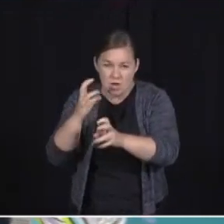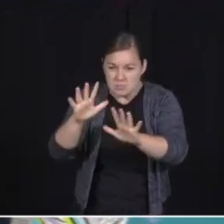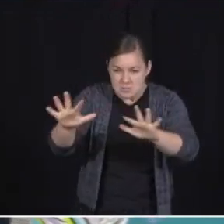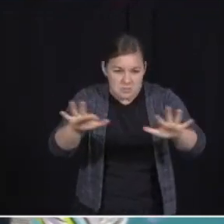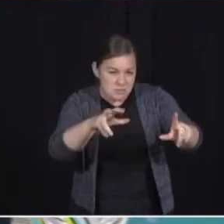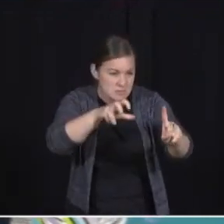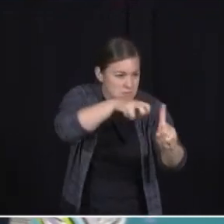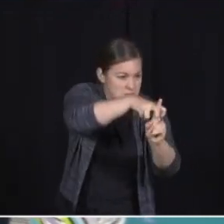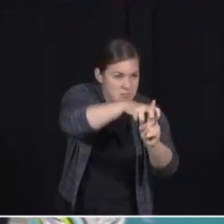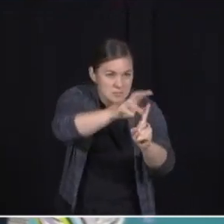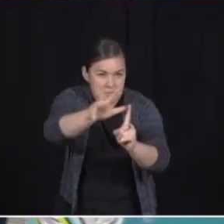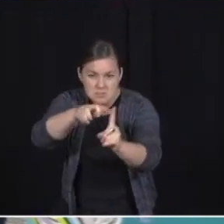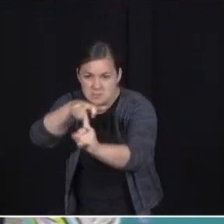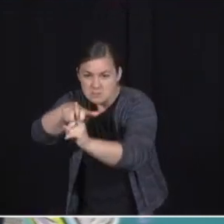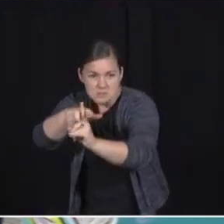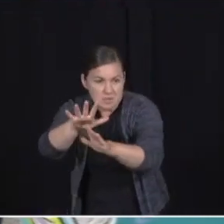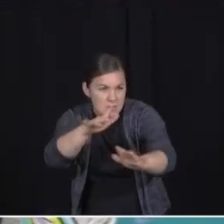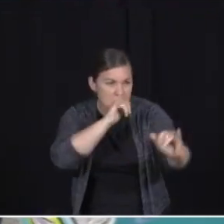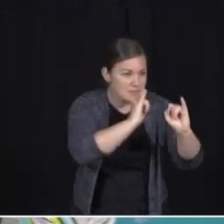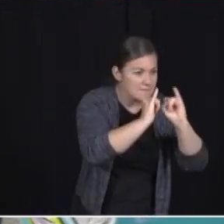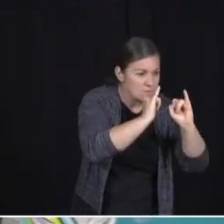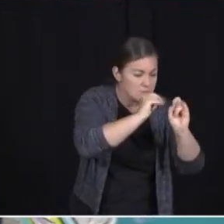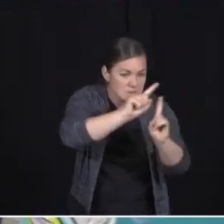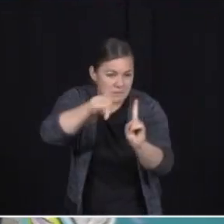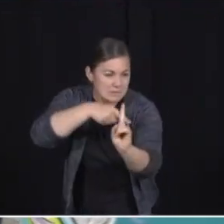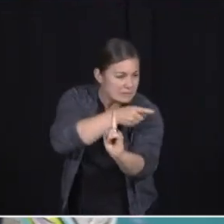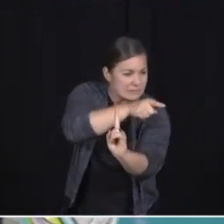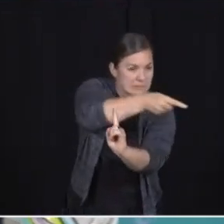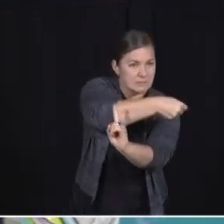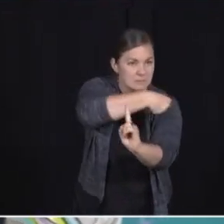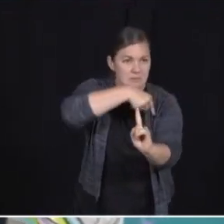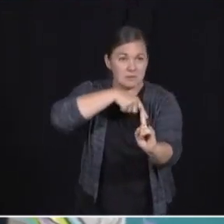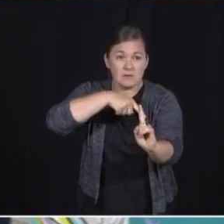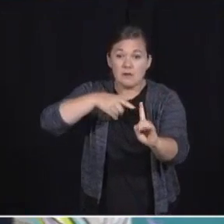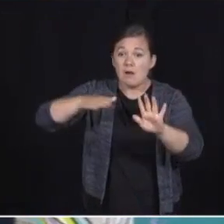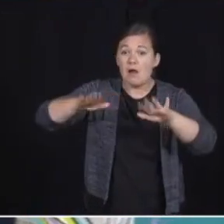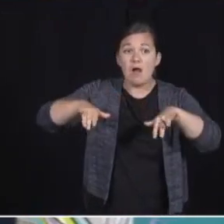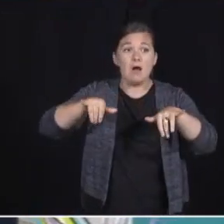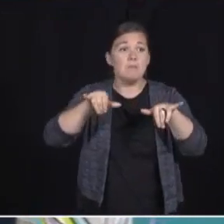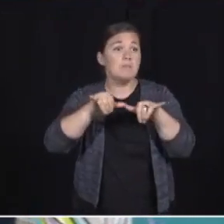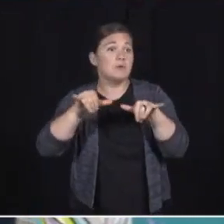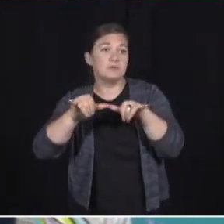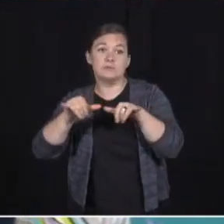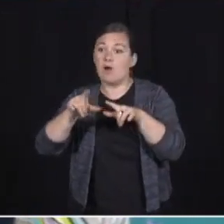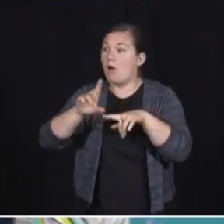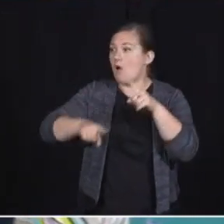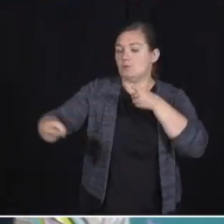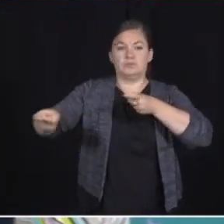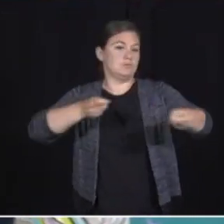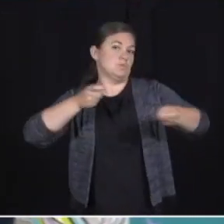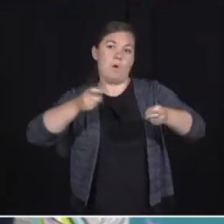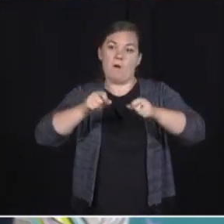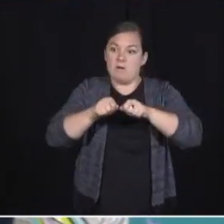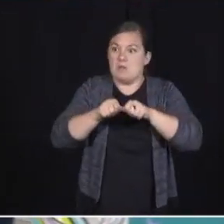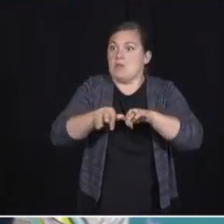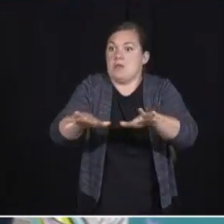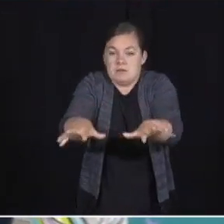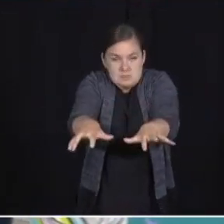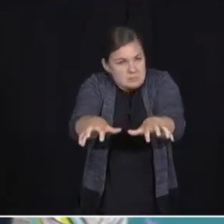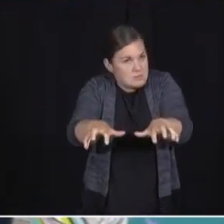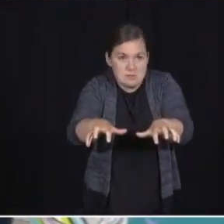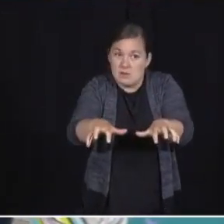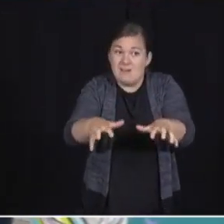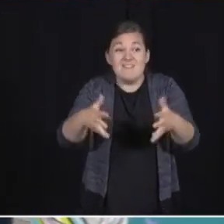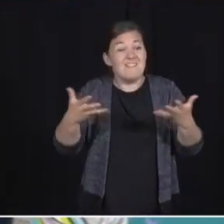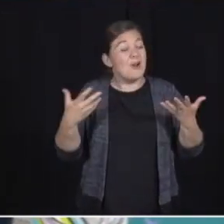always say, you can't manage what you don't measure. It's why our government expanded testing. We passed 2